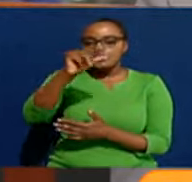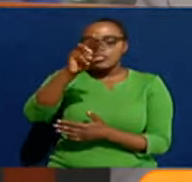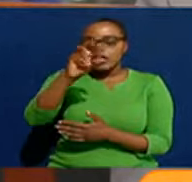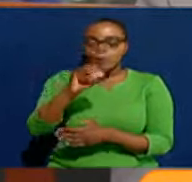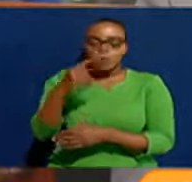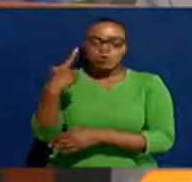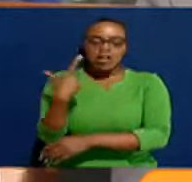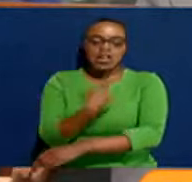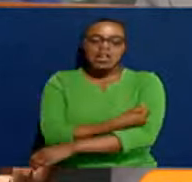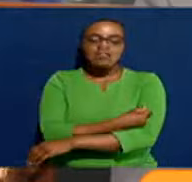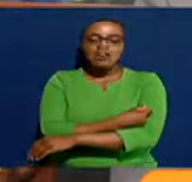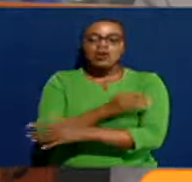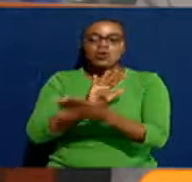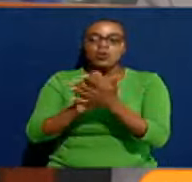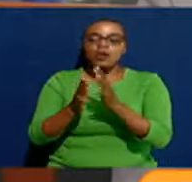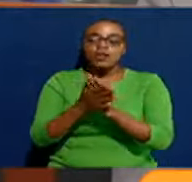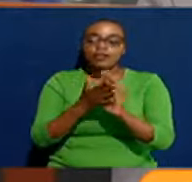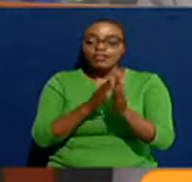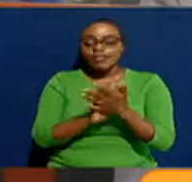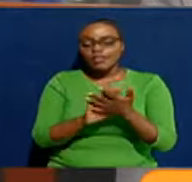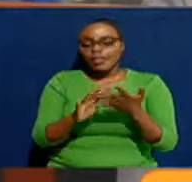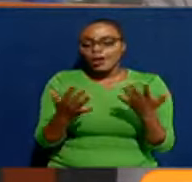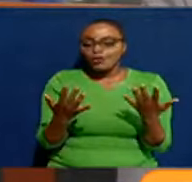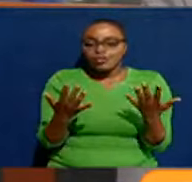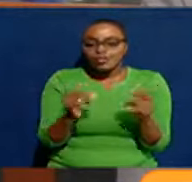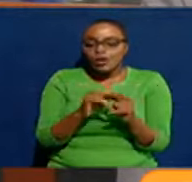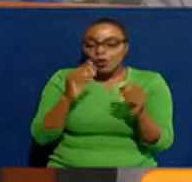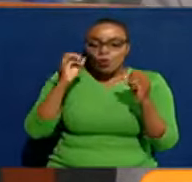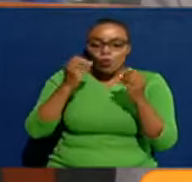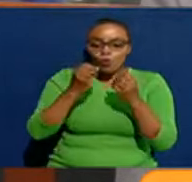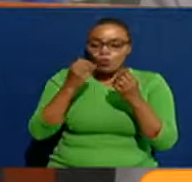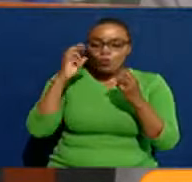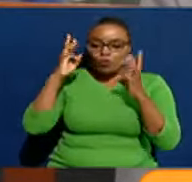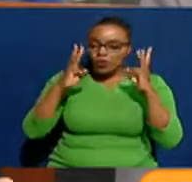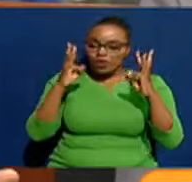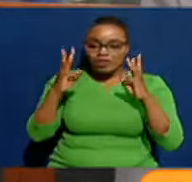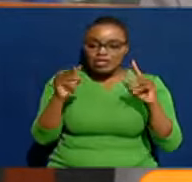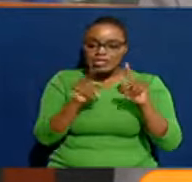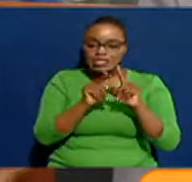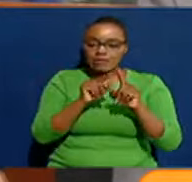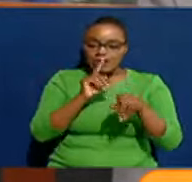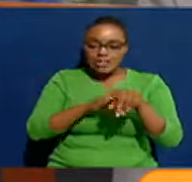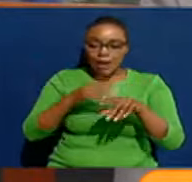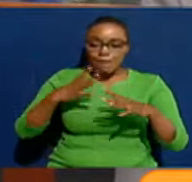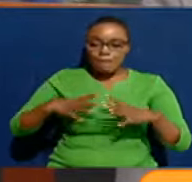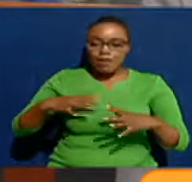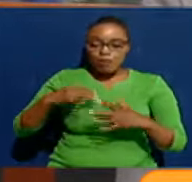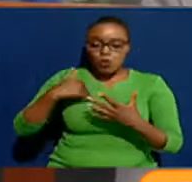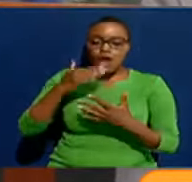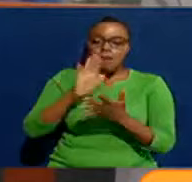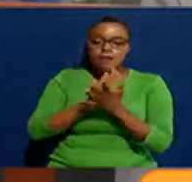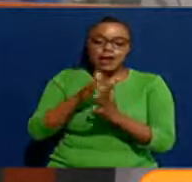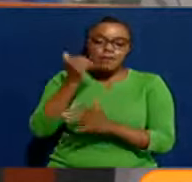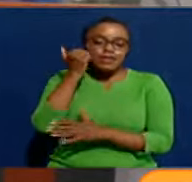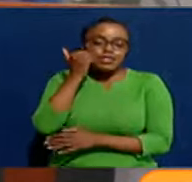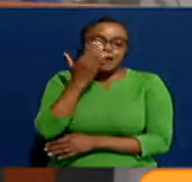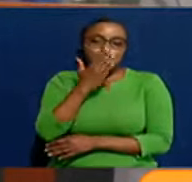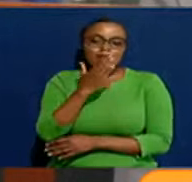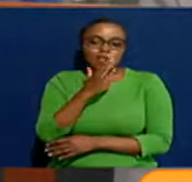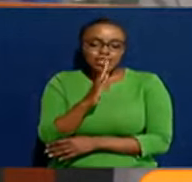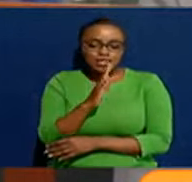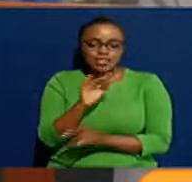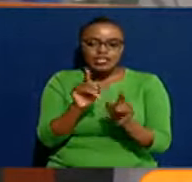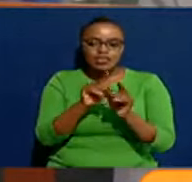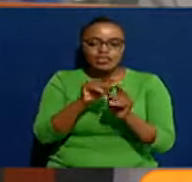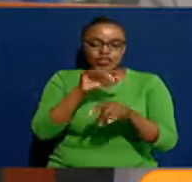insulin and without blinking the eye. This is the thing. Before, when people were diabetic, we used to extract